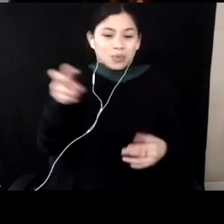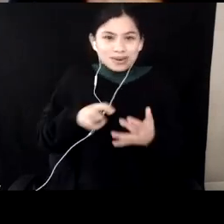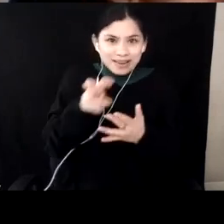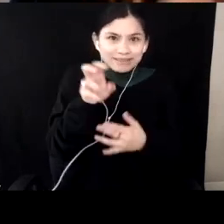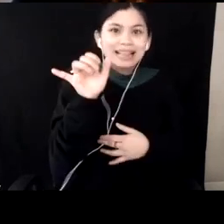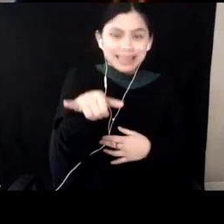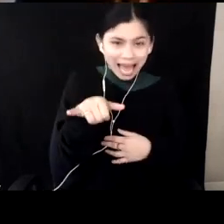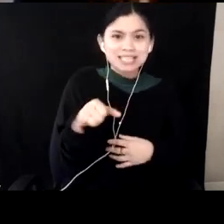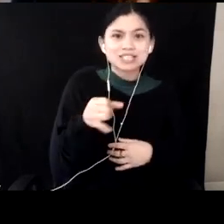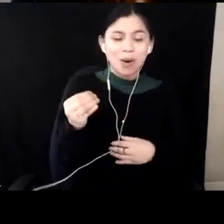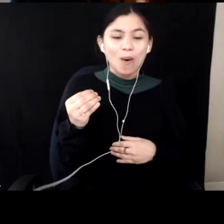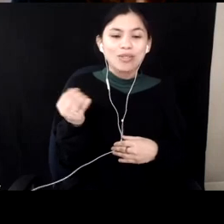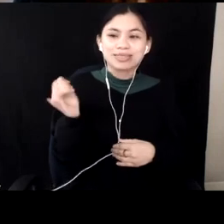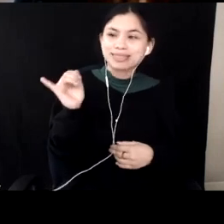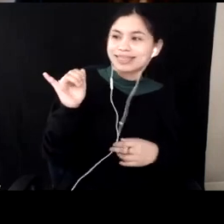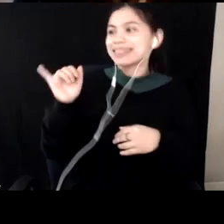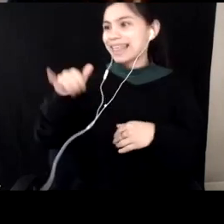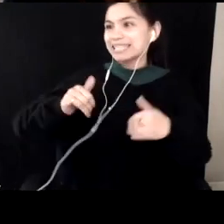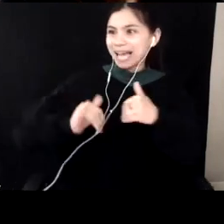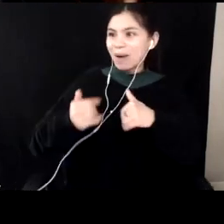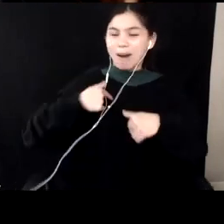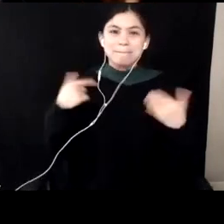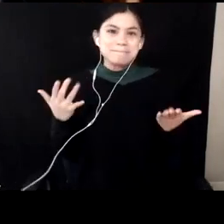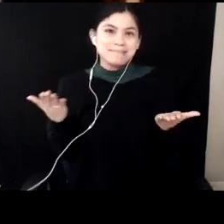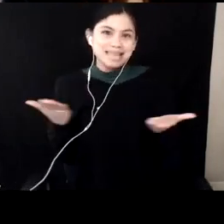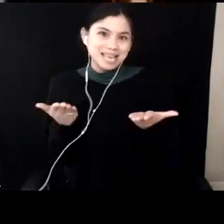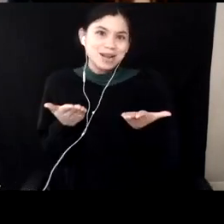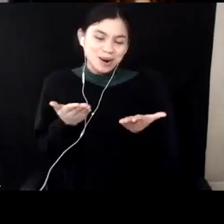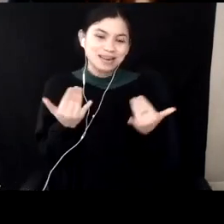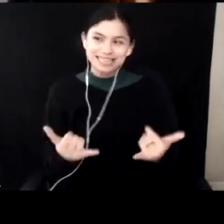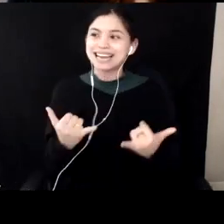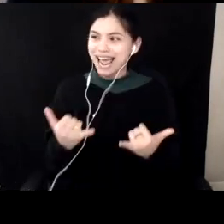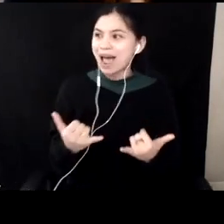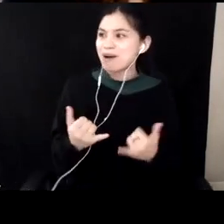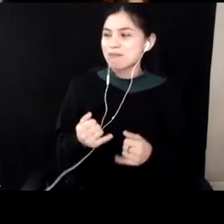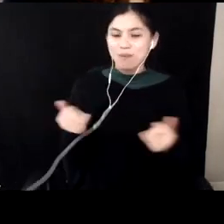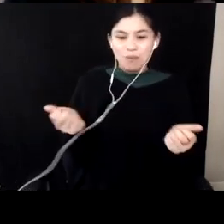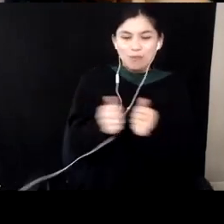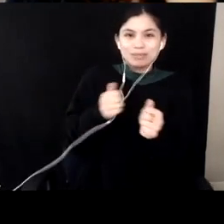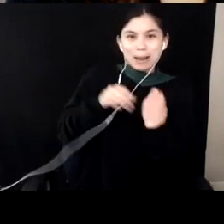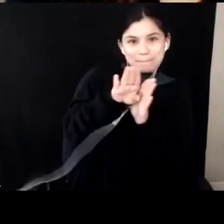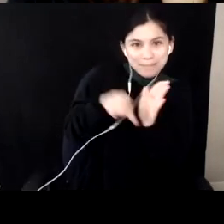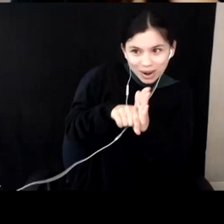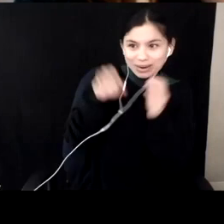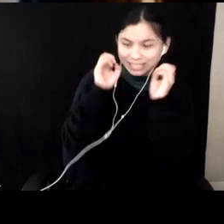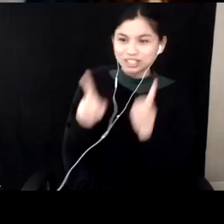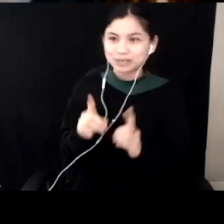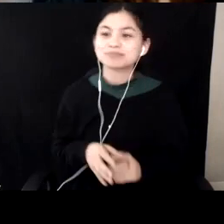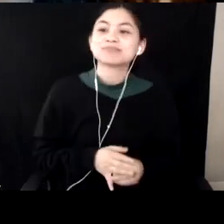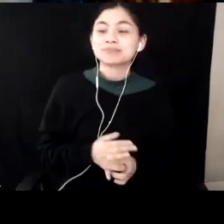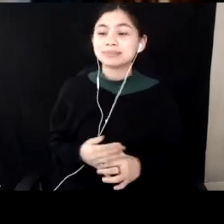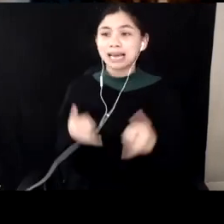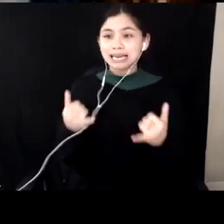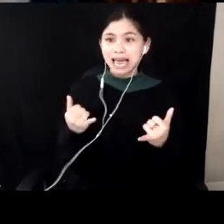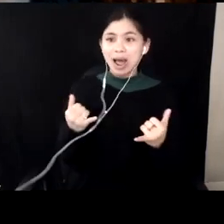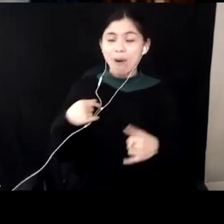up with this um, background. So I want to now